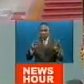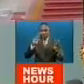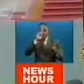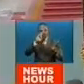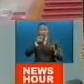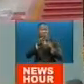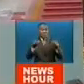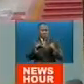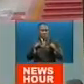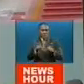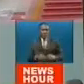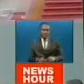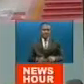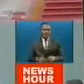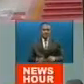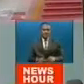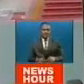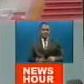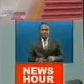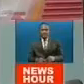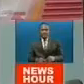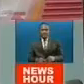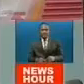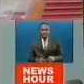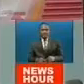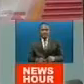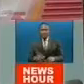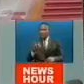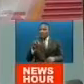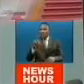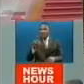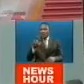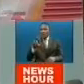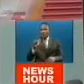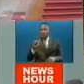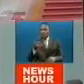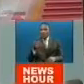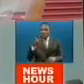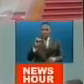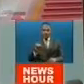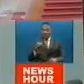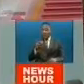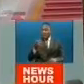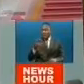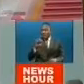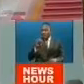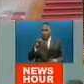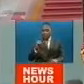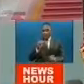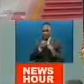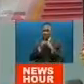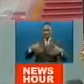finalized. Echuma Nkunya constituency and Fijasi Setre East constituency, respectively, are